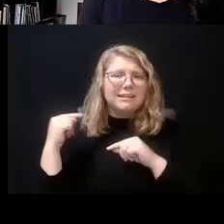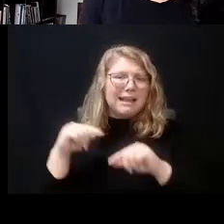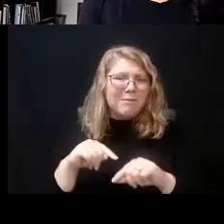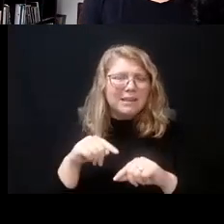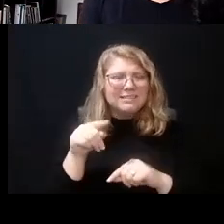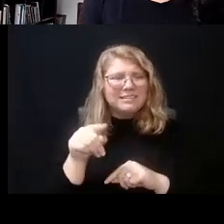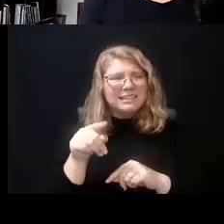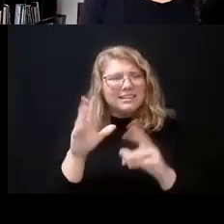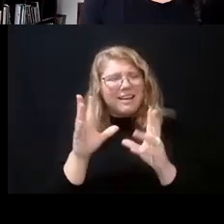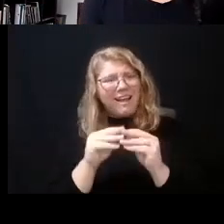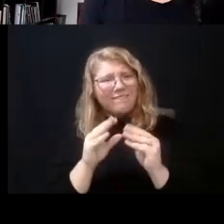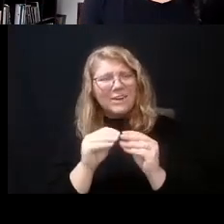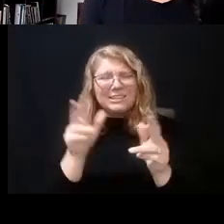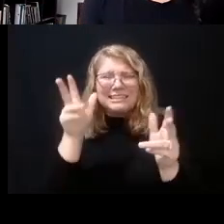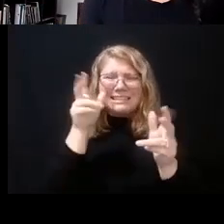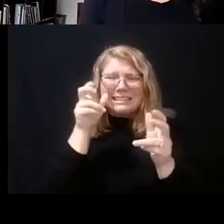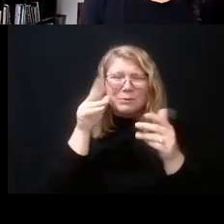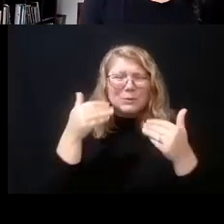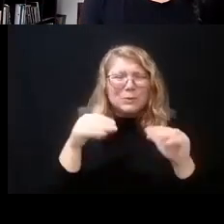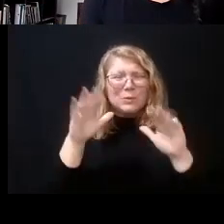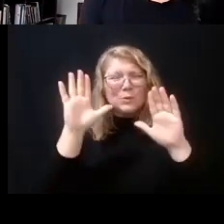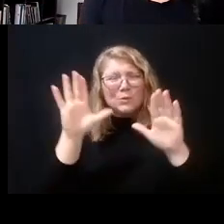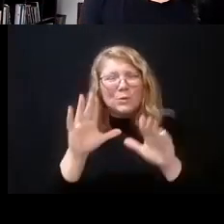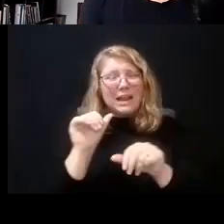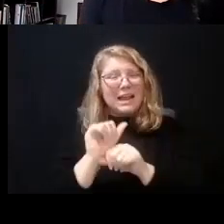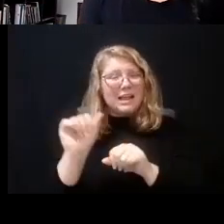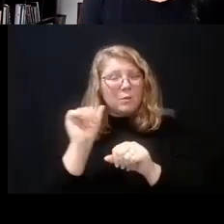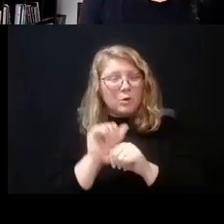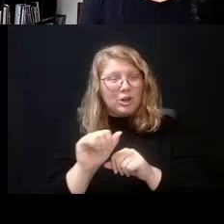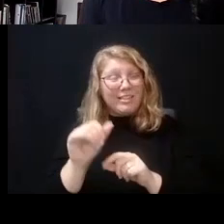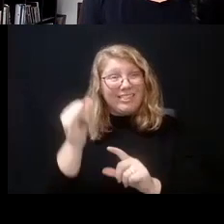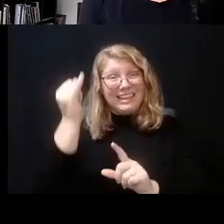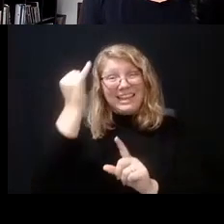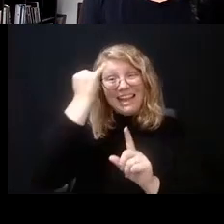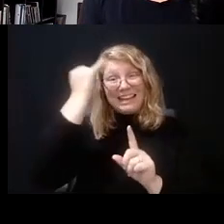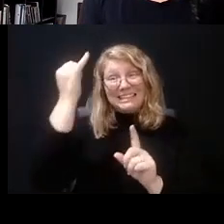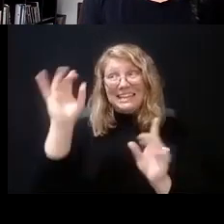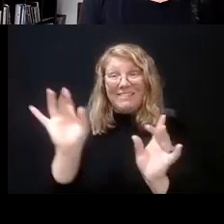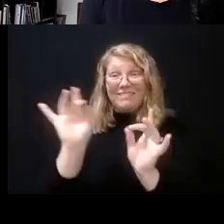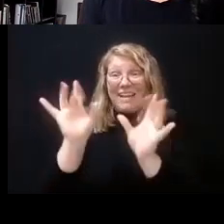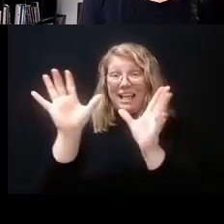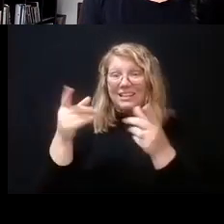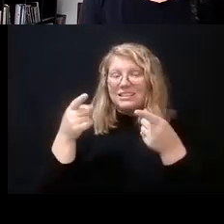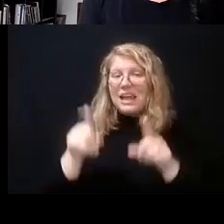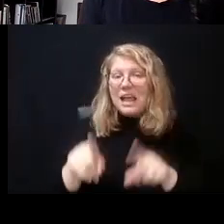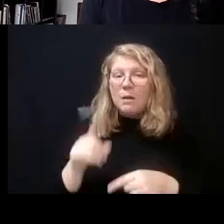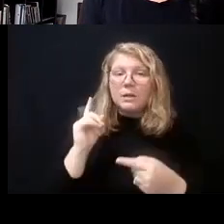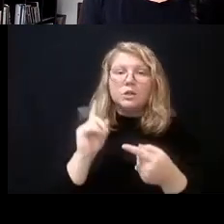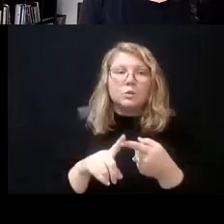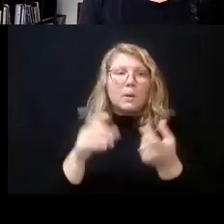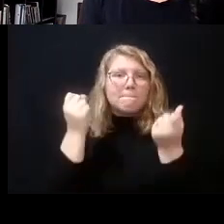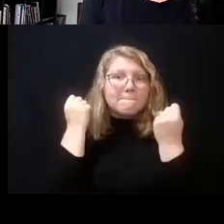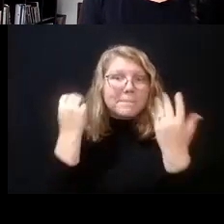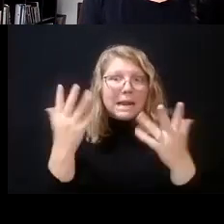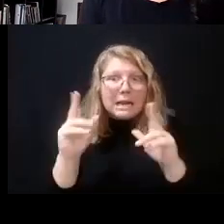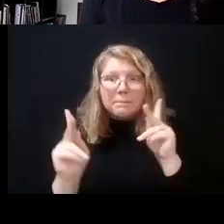all of this amazing work. And I think just the idea that violence that happens to like so many people, like